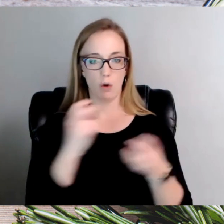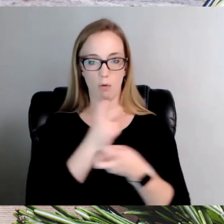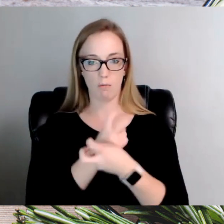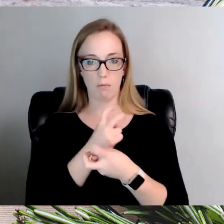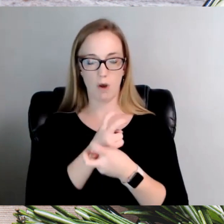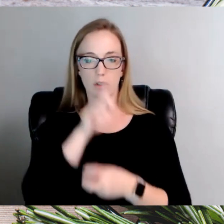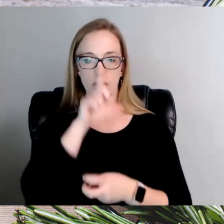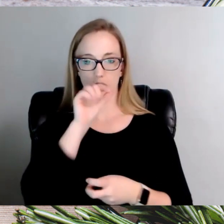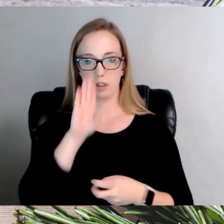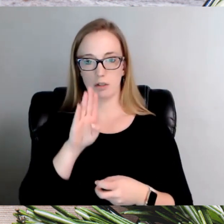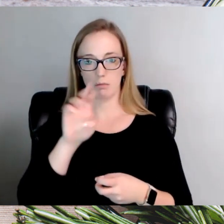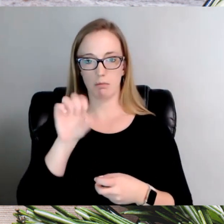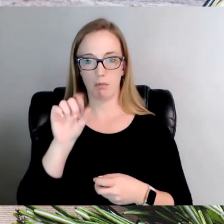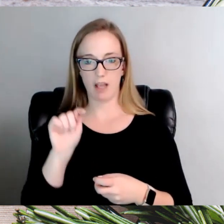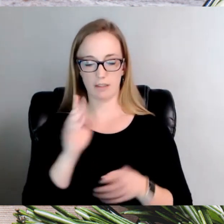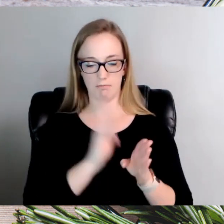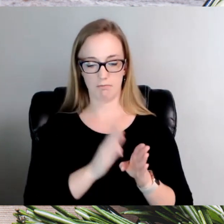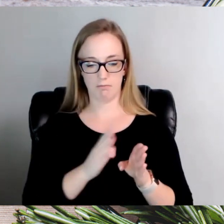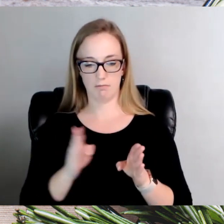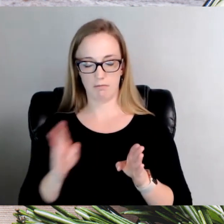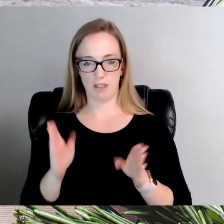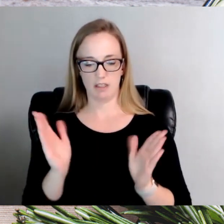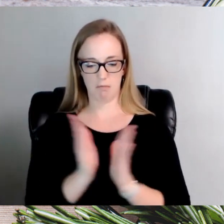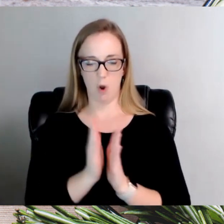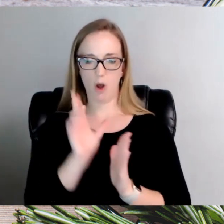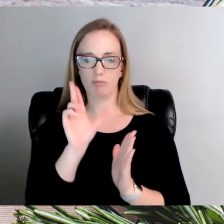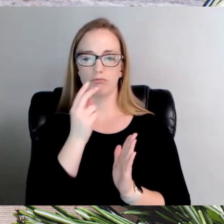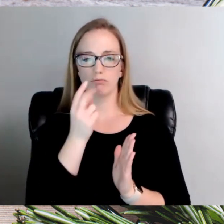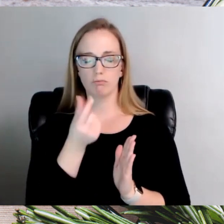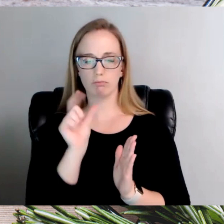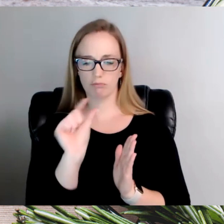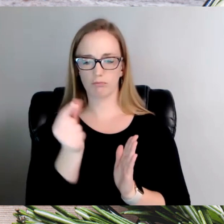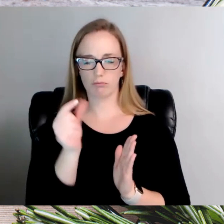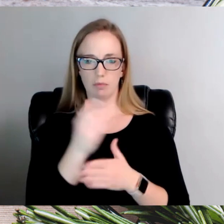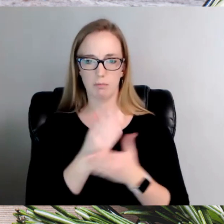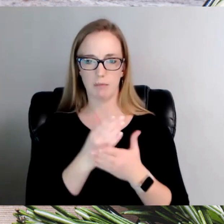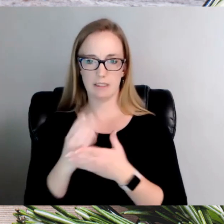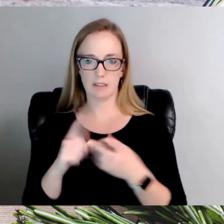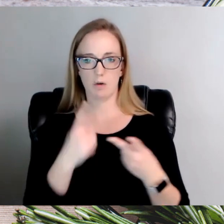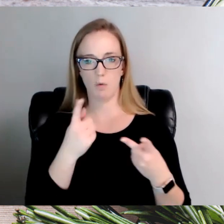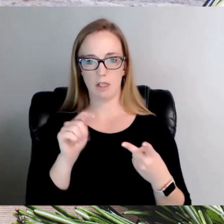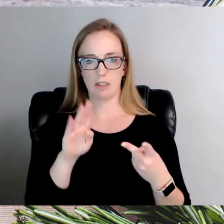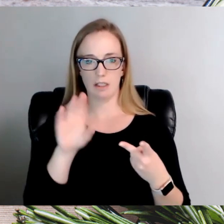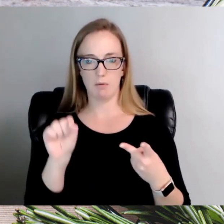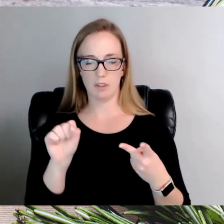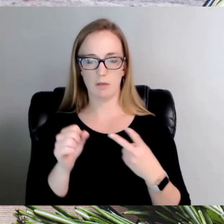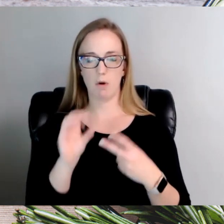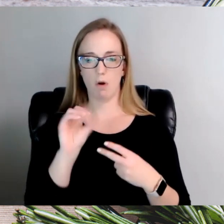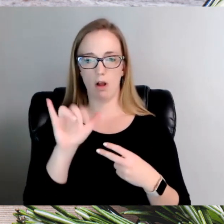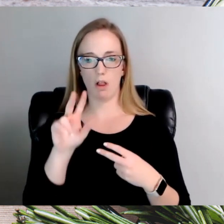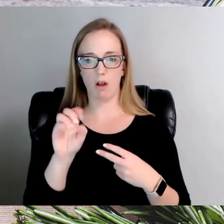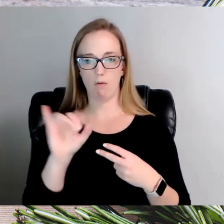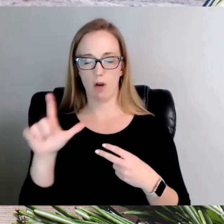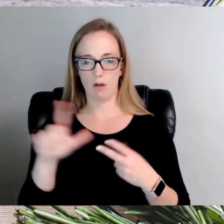pieces, 1 tablespoon olive oil, salt and pepper to taste, 12 to